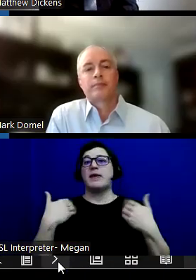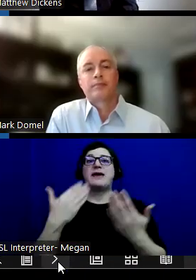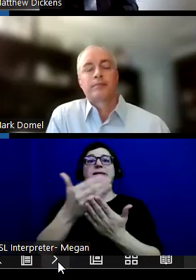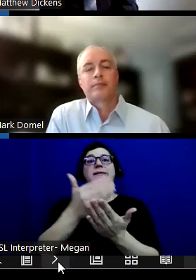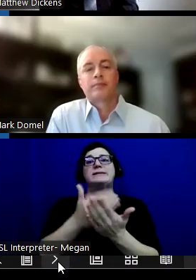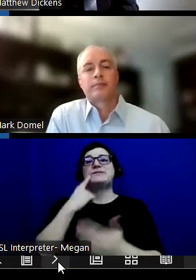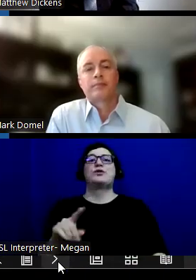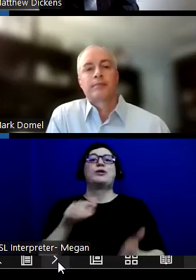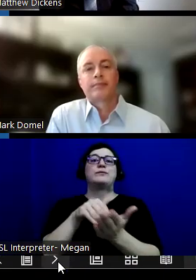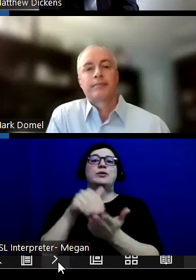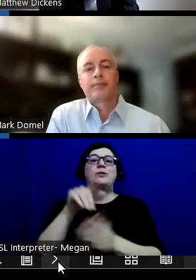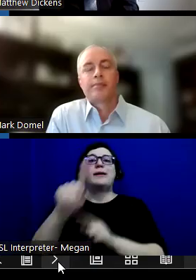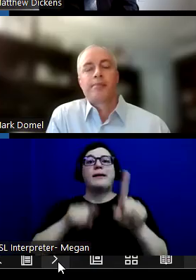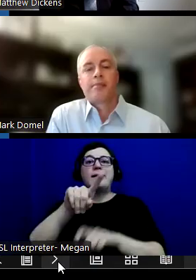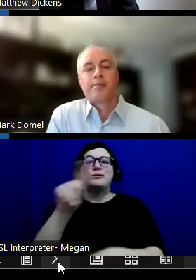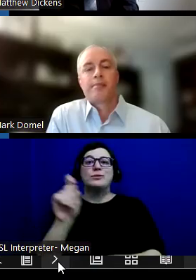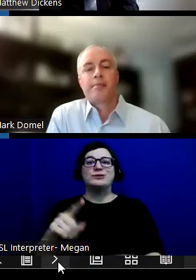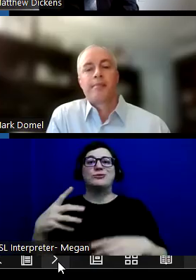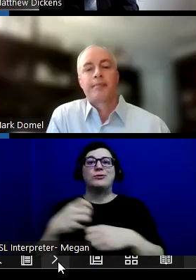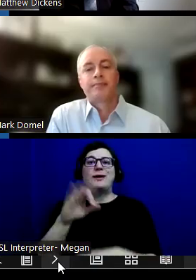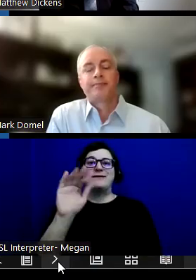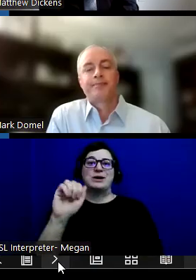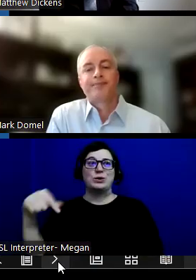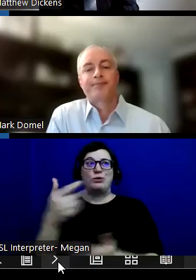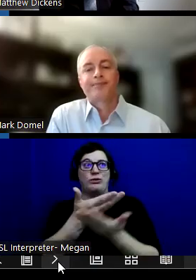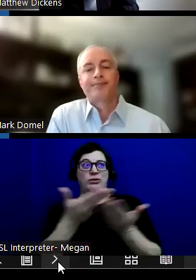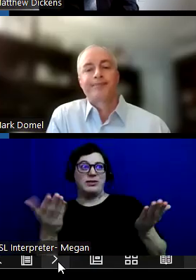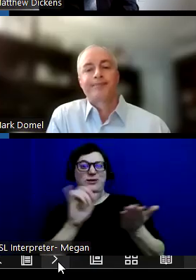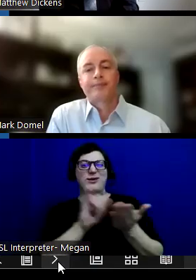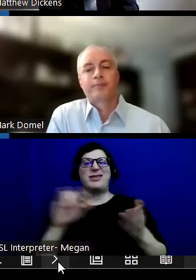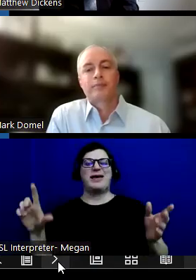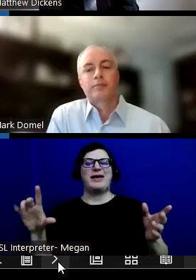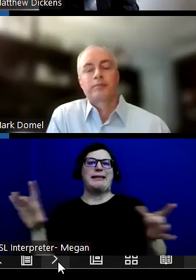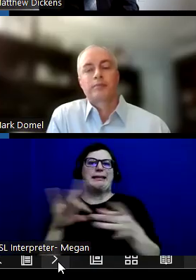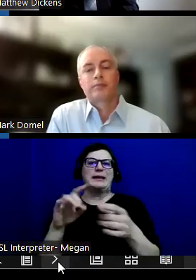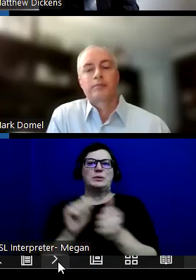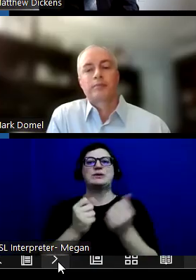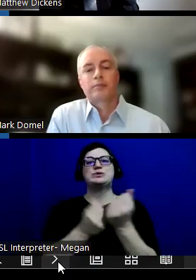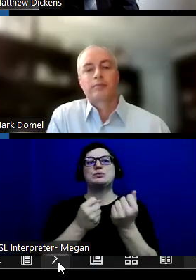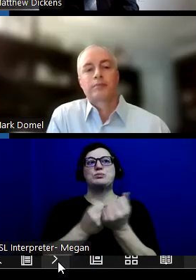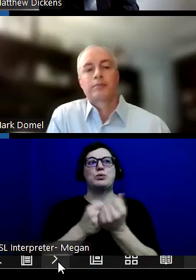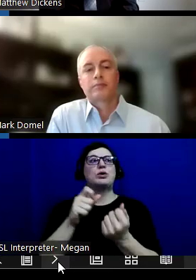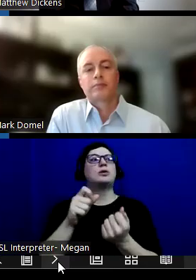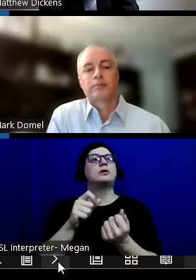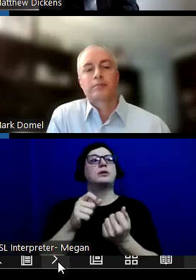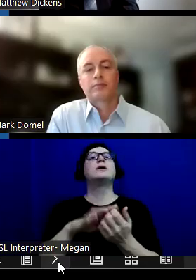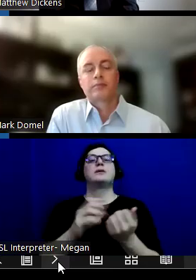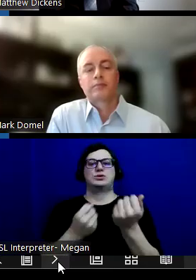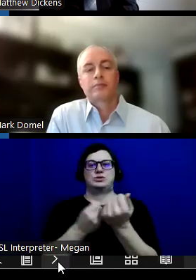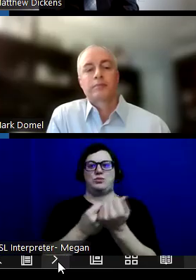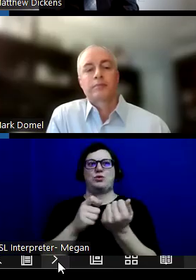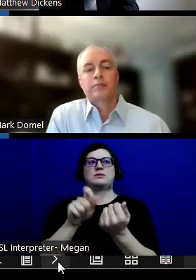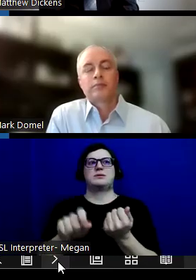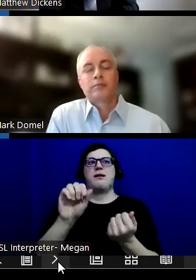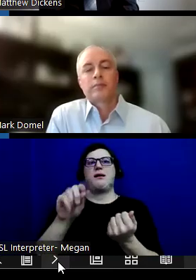FAQs as well on their support site here, linked support.withodyssey.com, and a chat feature